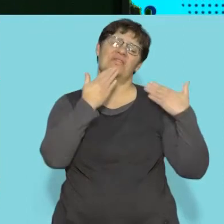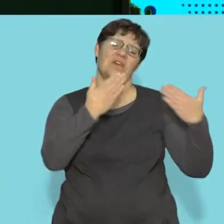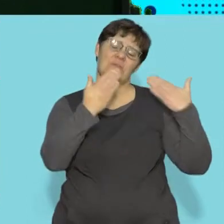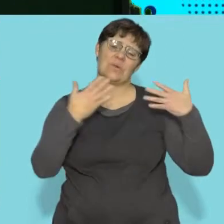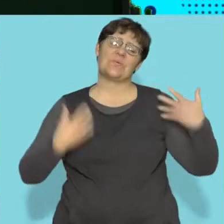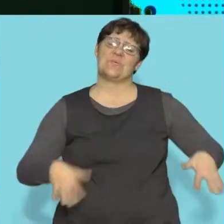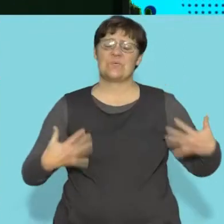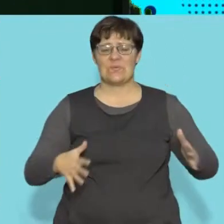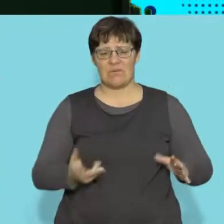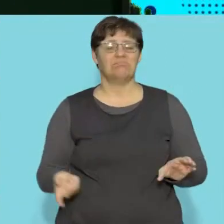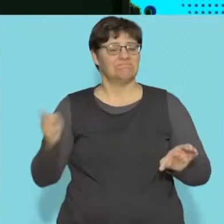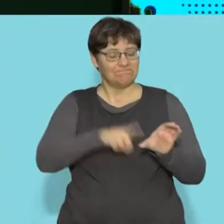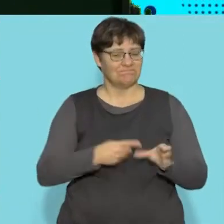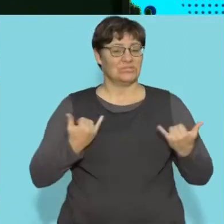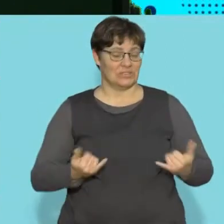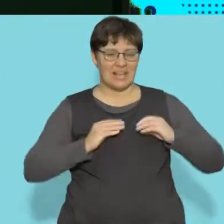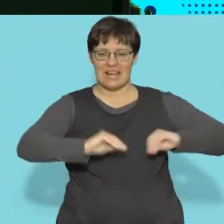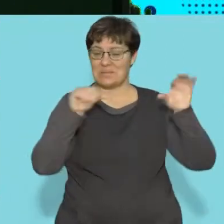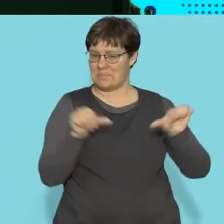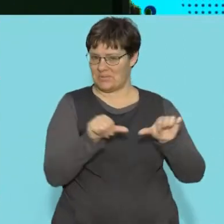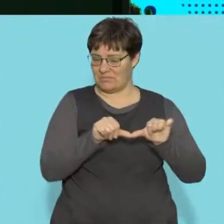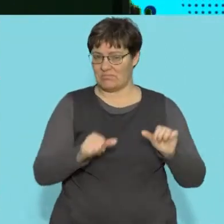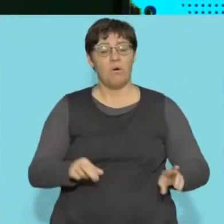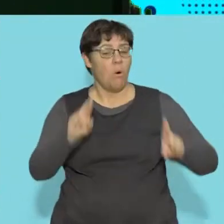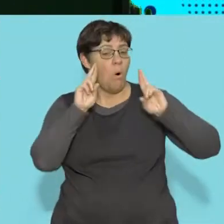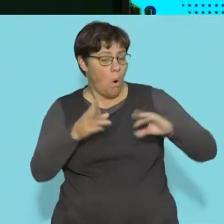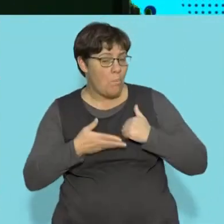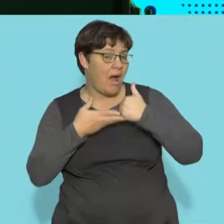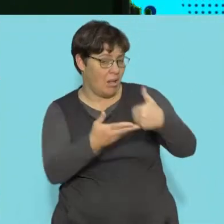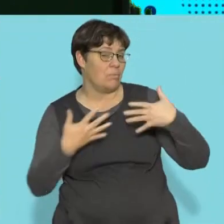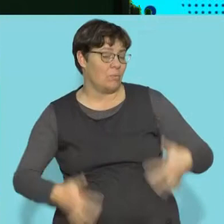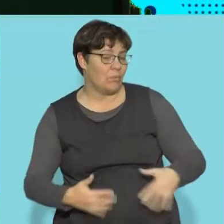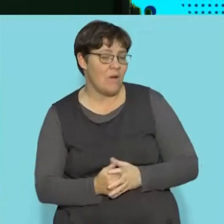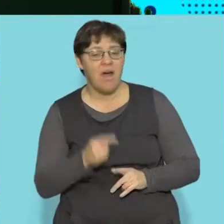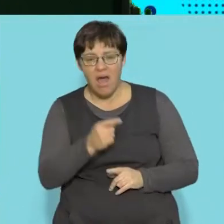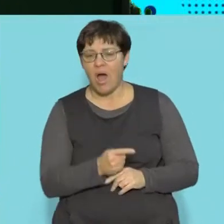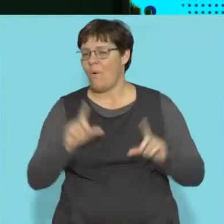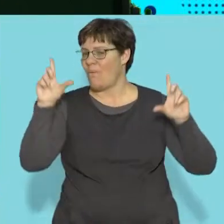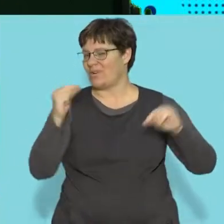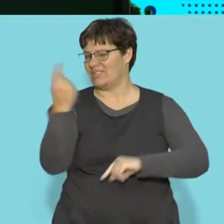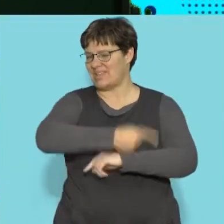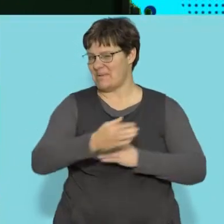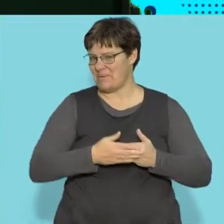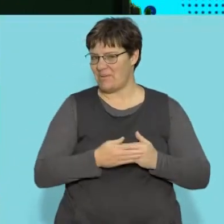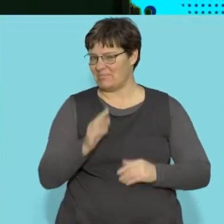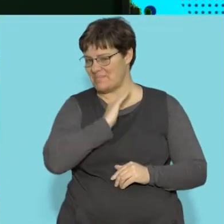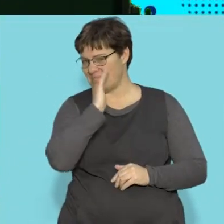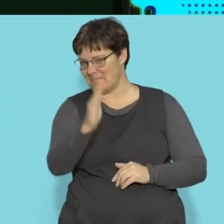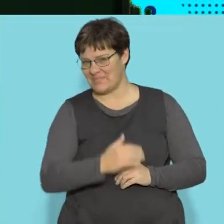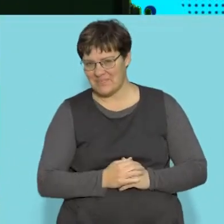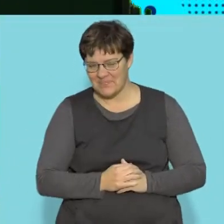everyone, for joining me for today's lesson on measurements. I hope that it's helped, and I hope that you have a wonderful day further. Goodbye.